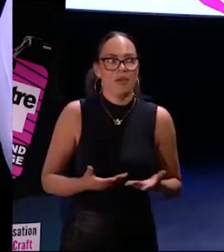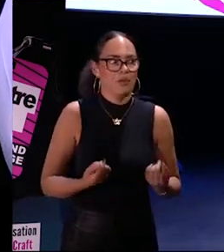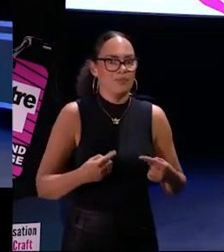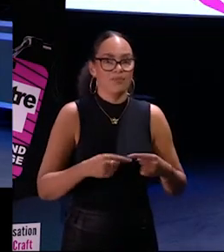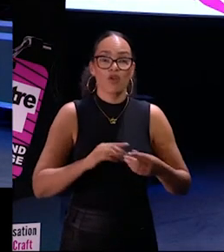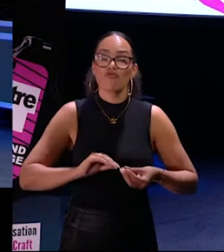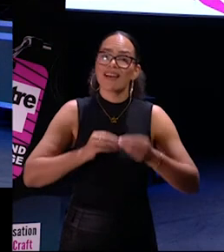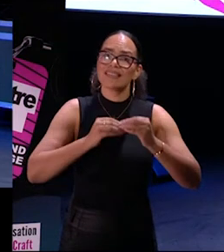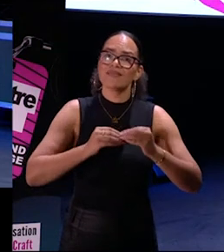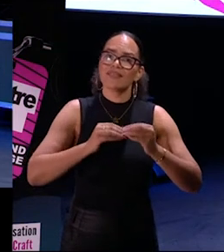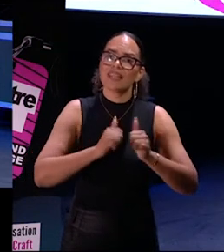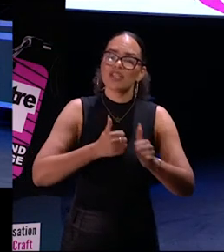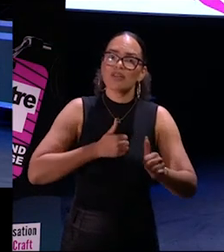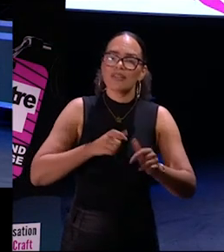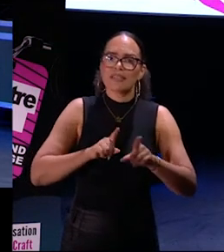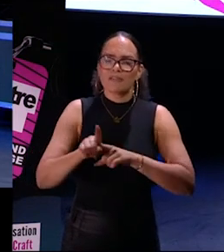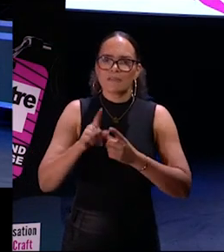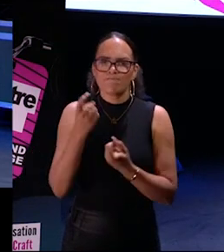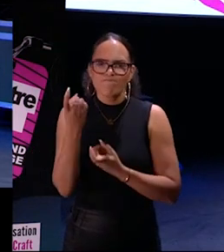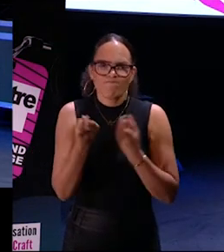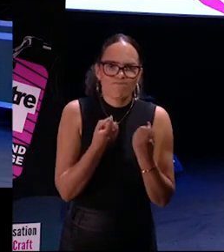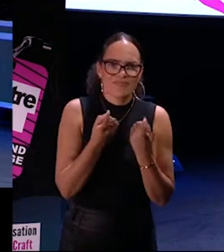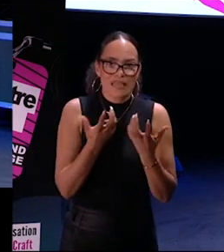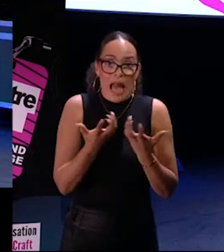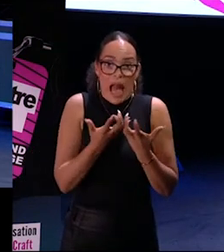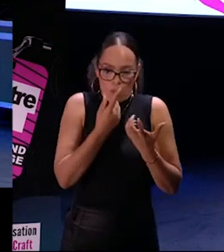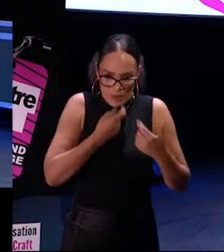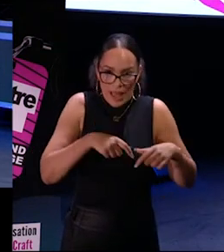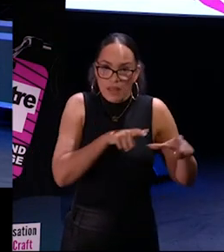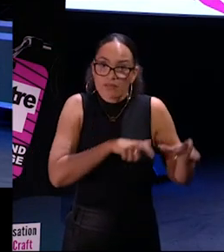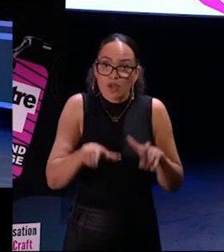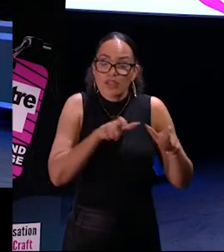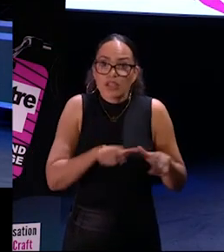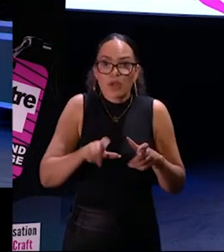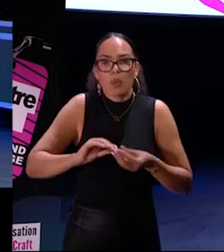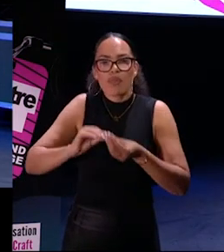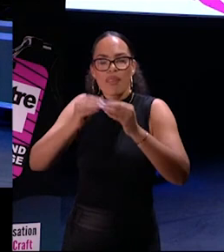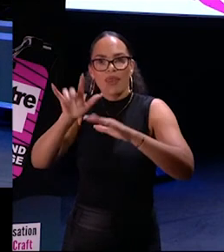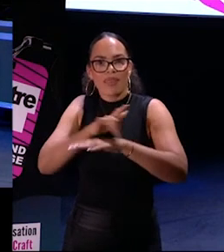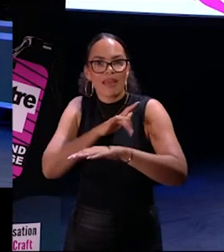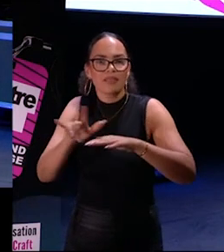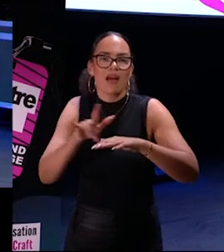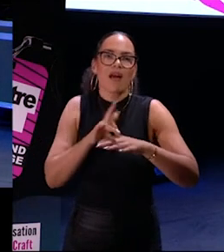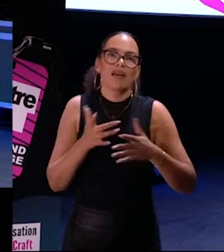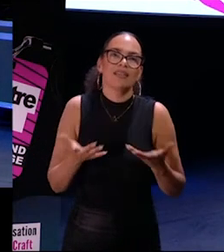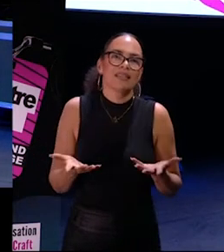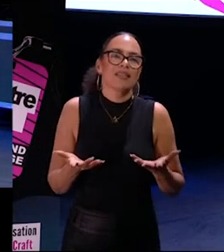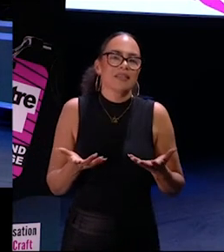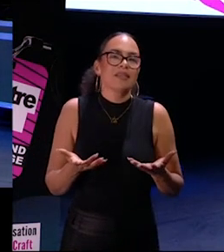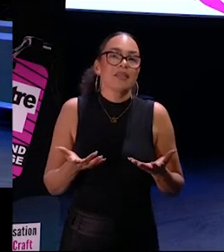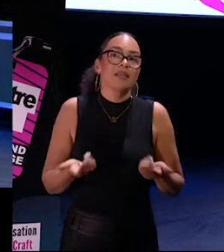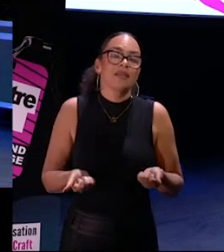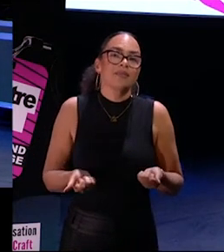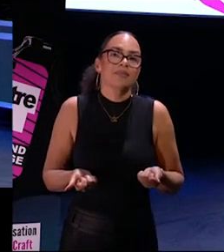industry, we try to find out how we can continue creating theatre and delivering theatre,